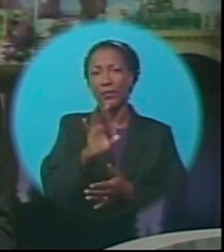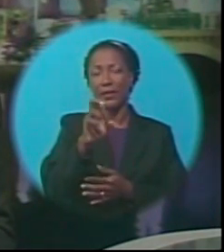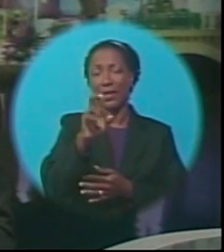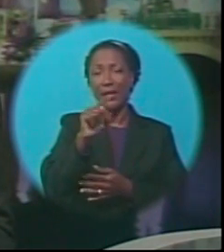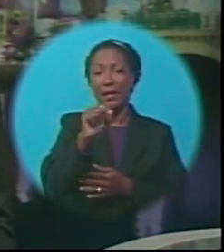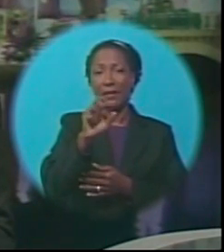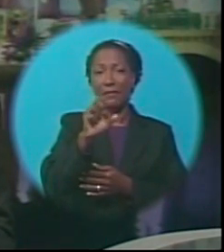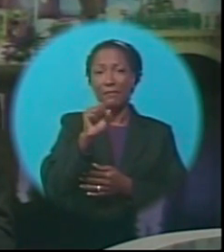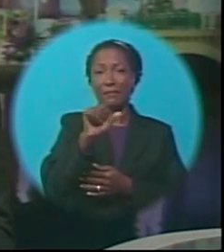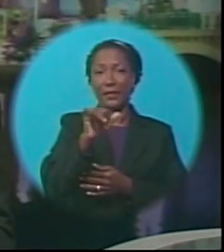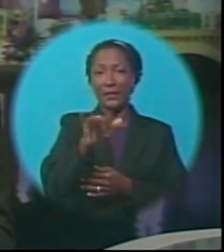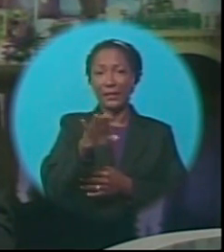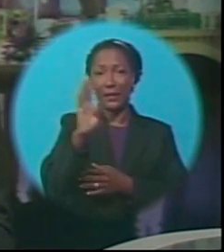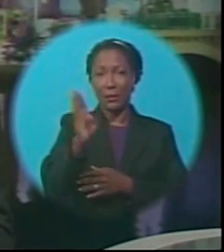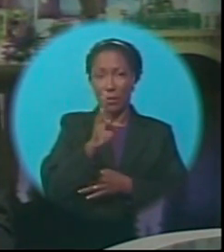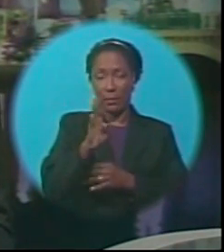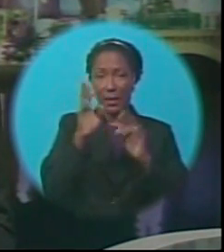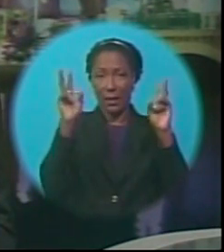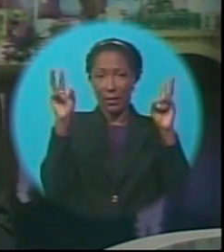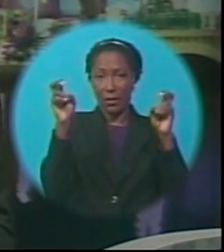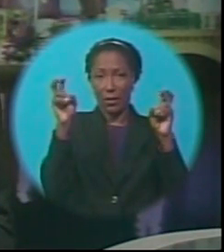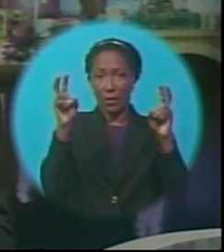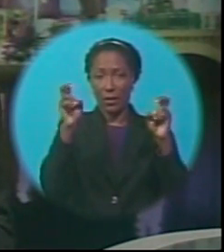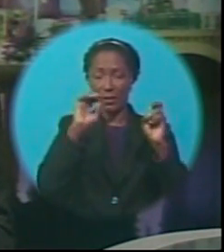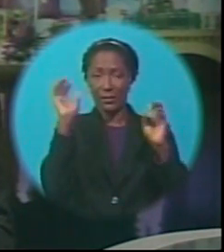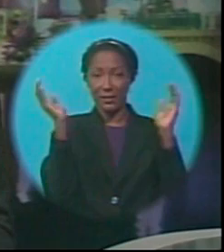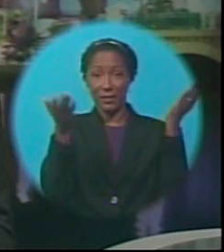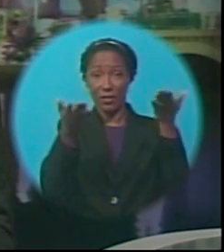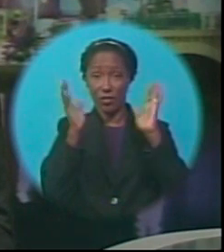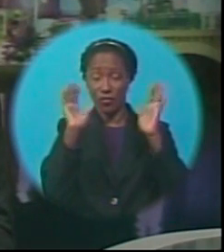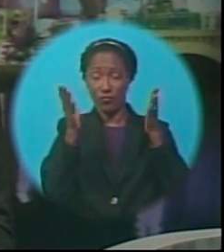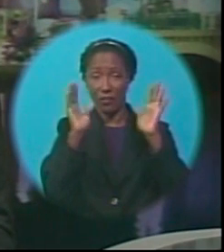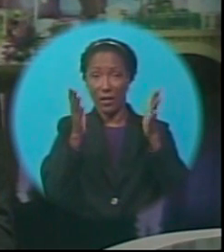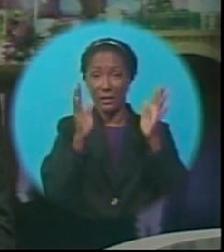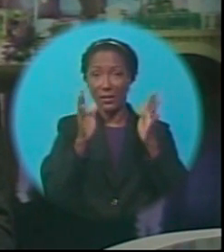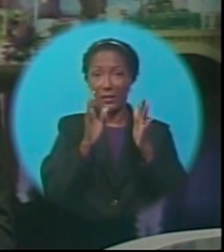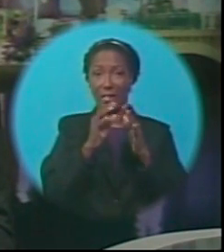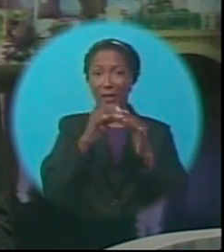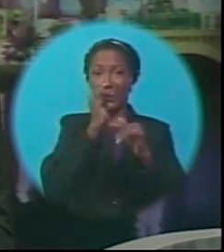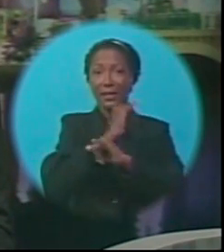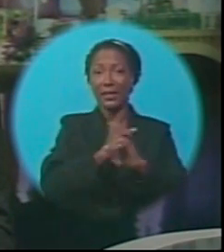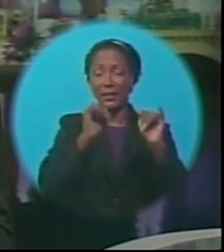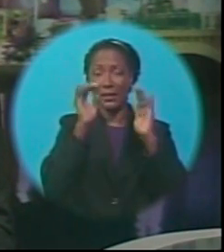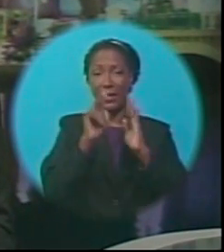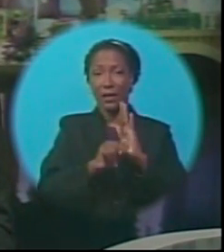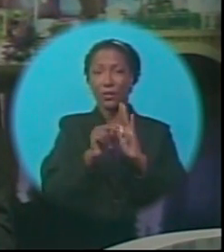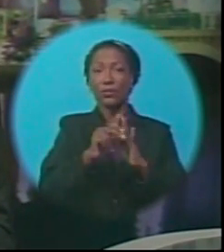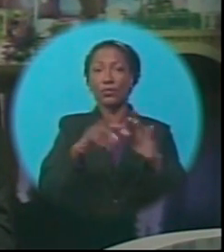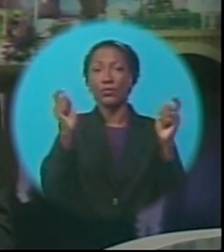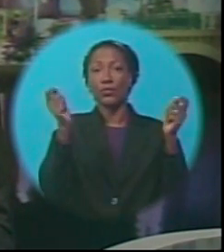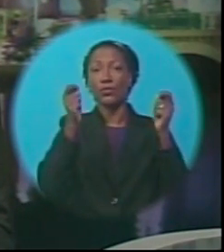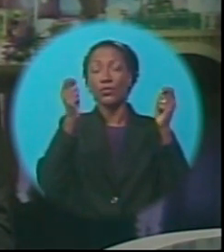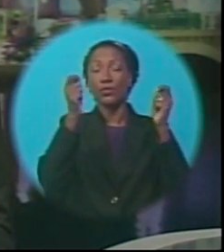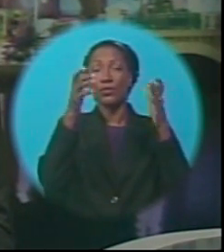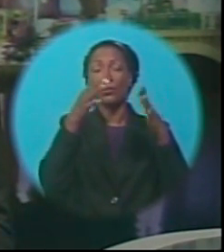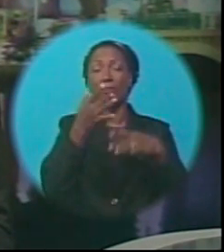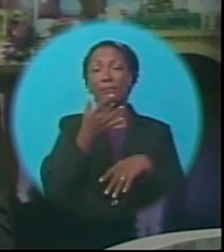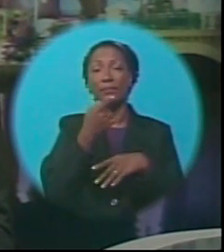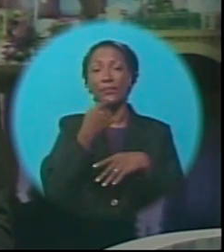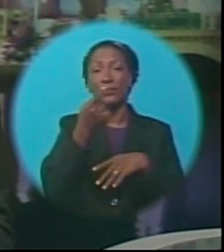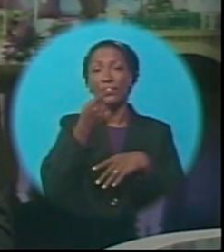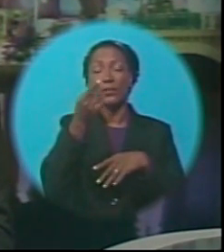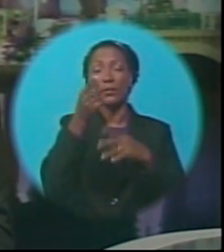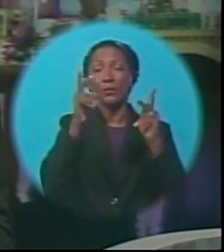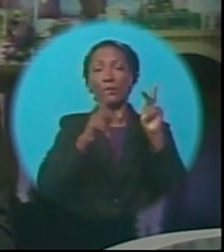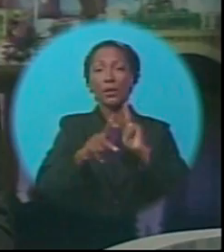to attract international celebrities, while at the same time marketing Barbados as an experience. Once again this year, the band brought